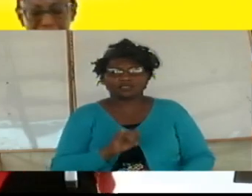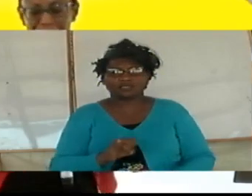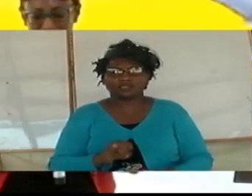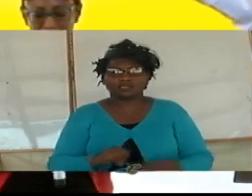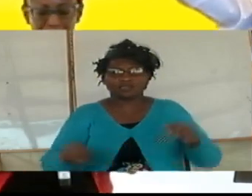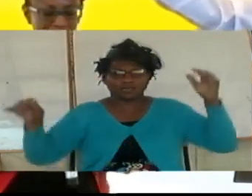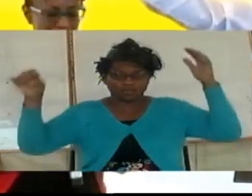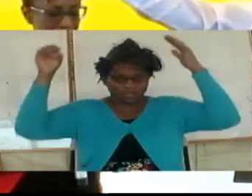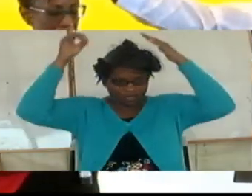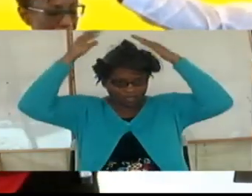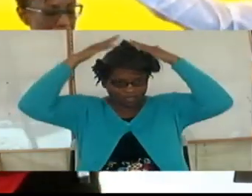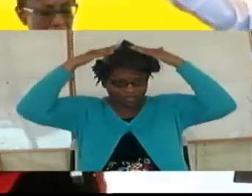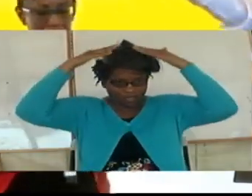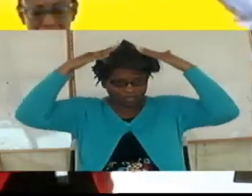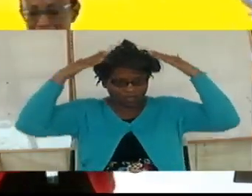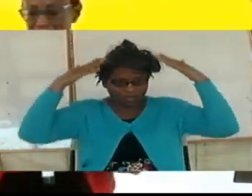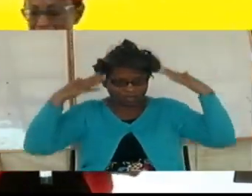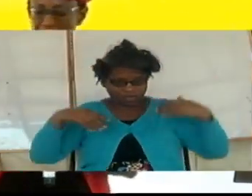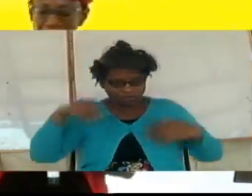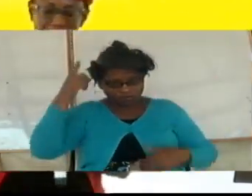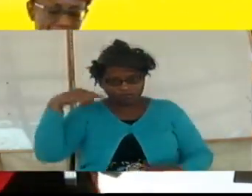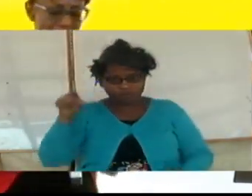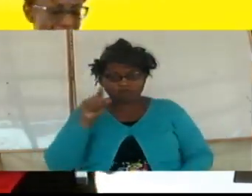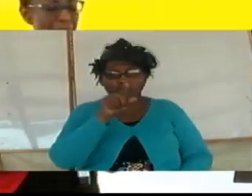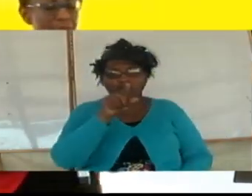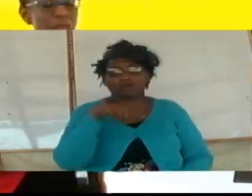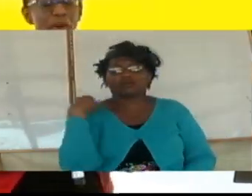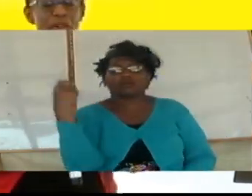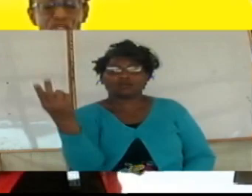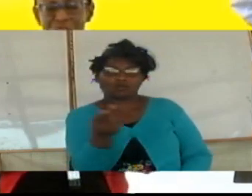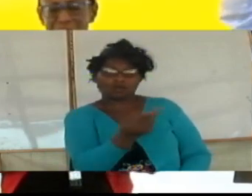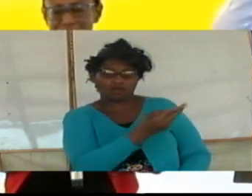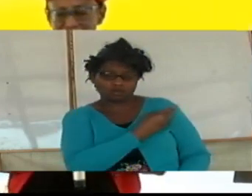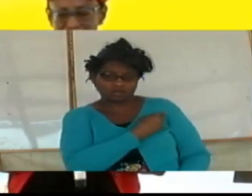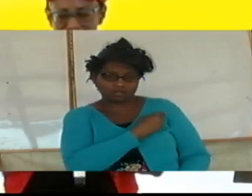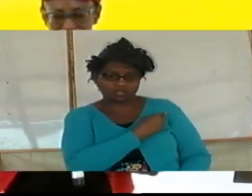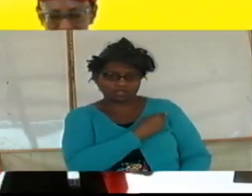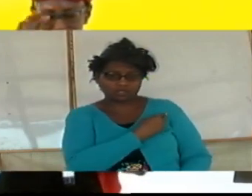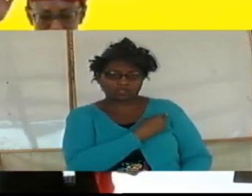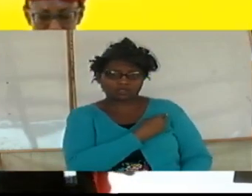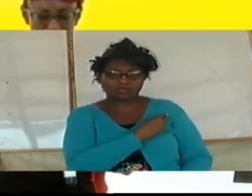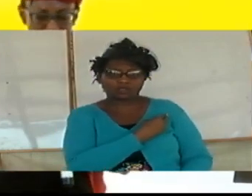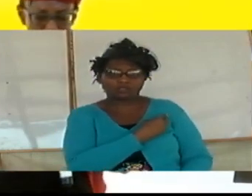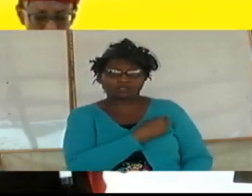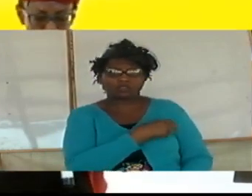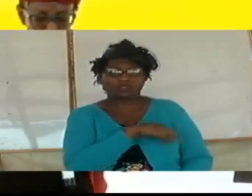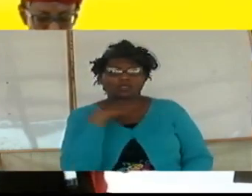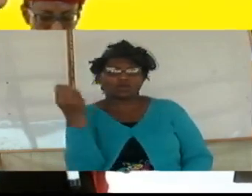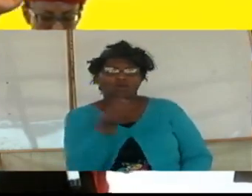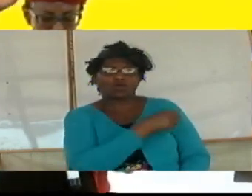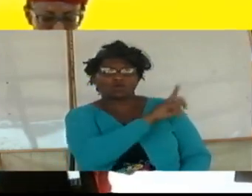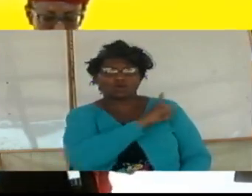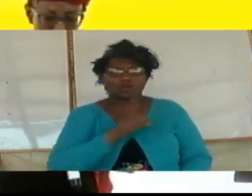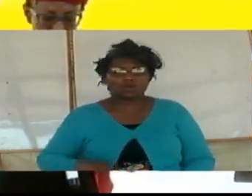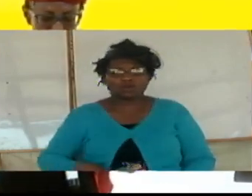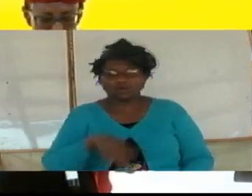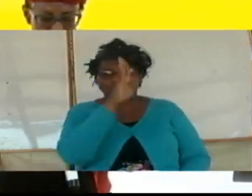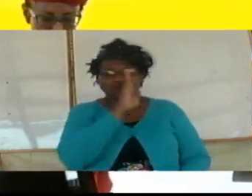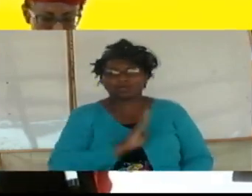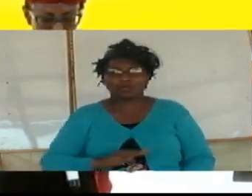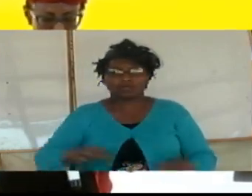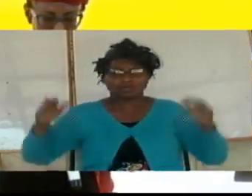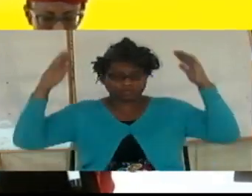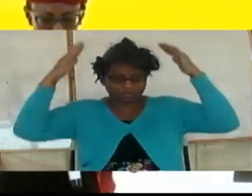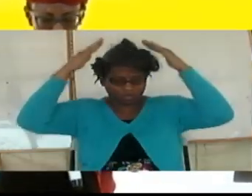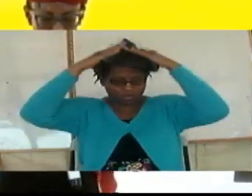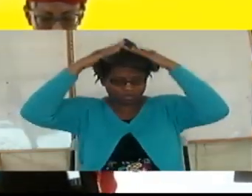us. Hallelujah. Somebody praise the Lord. Our Lord God is a covering.